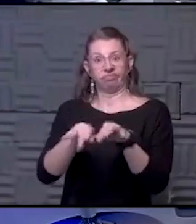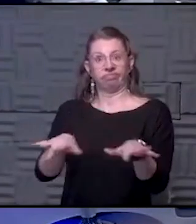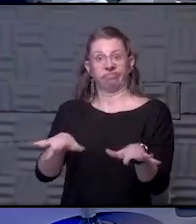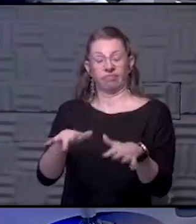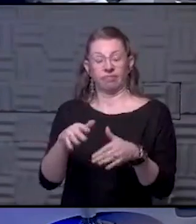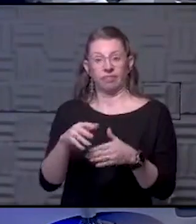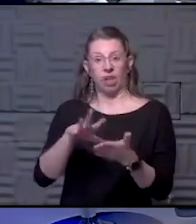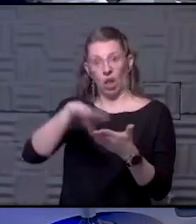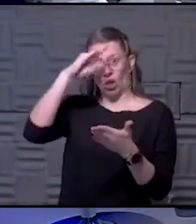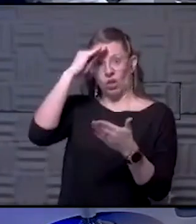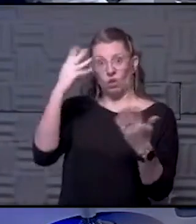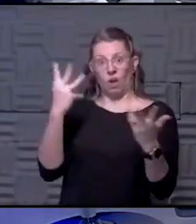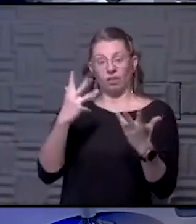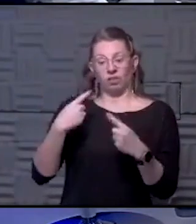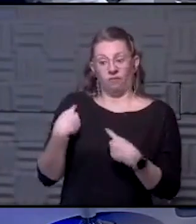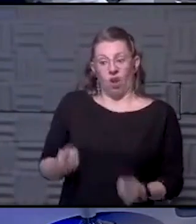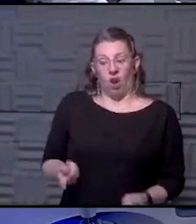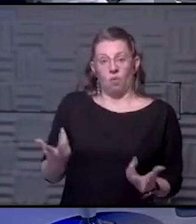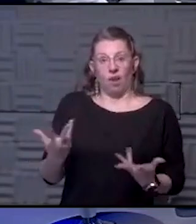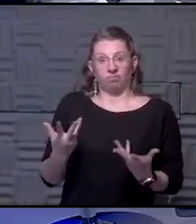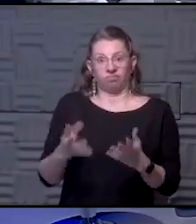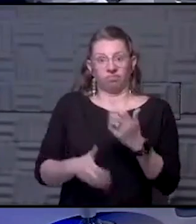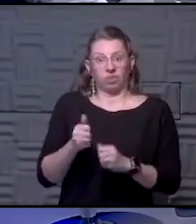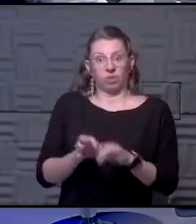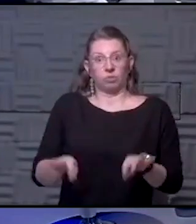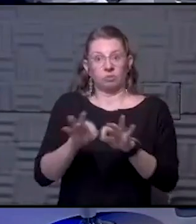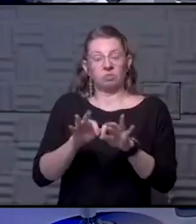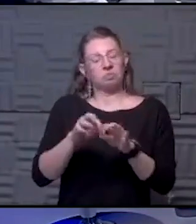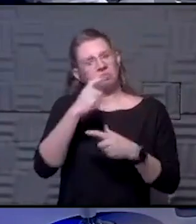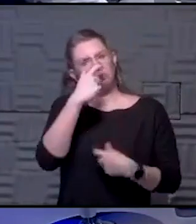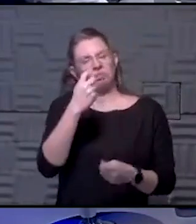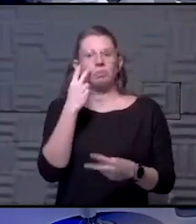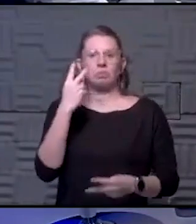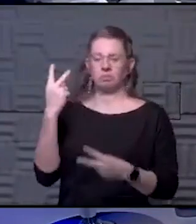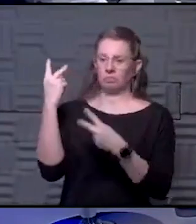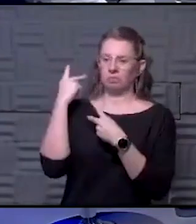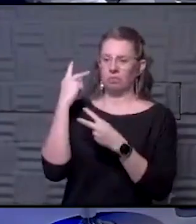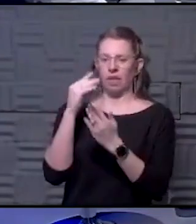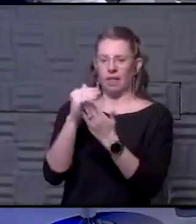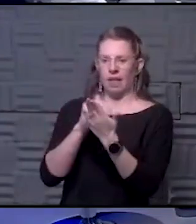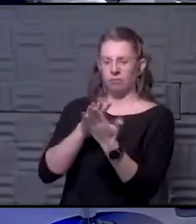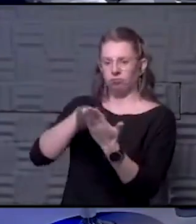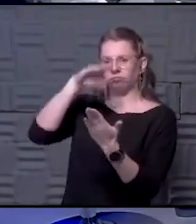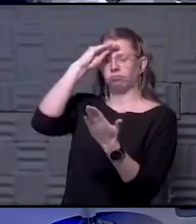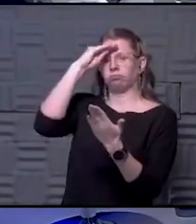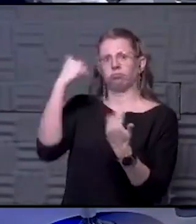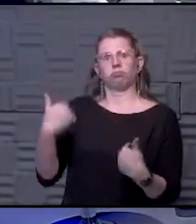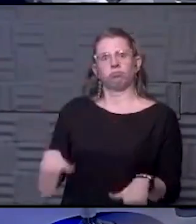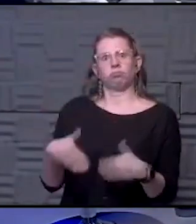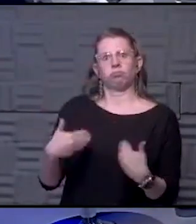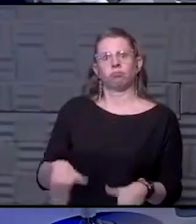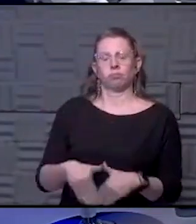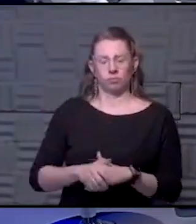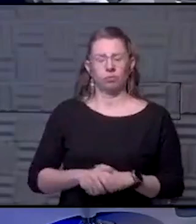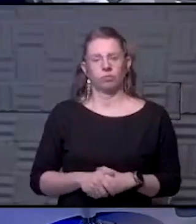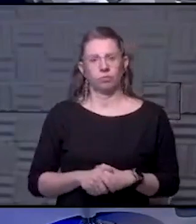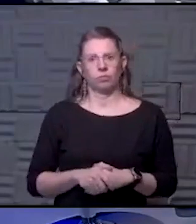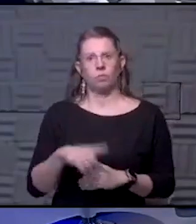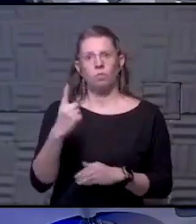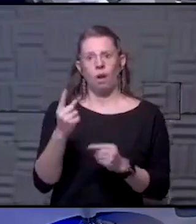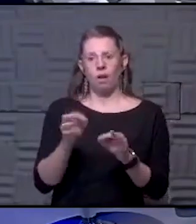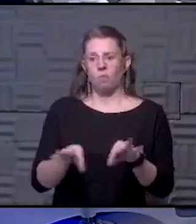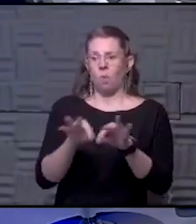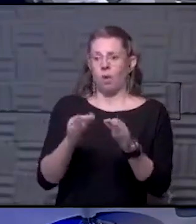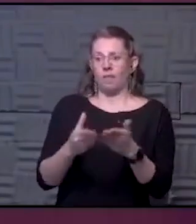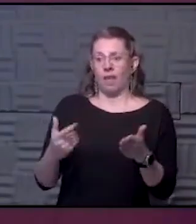we've learned so far? You know, it's neat, Steve, to look back and see the lessons have definitely been learned. And one of the big things